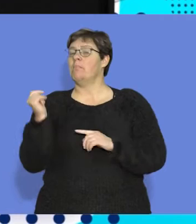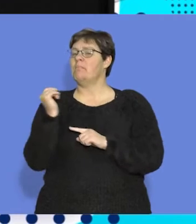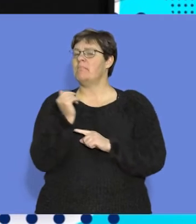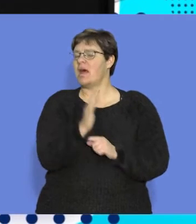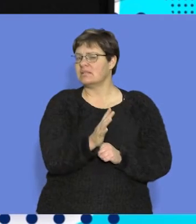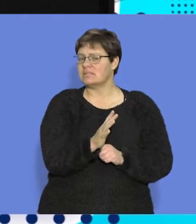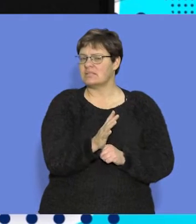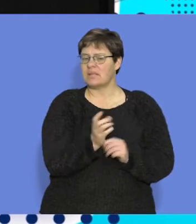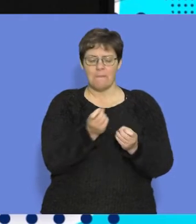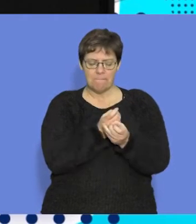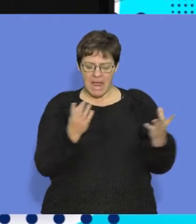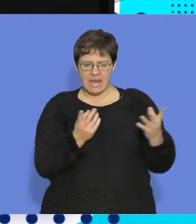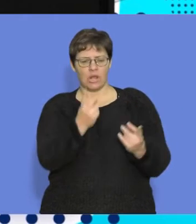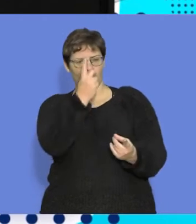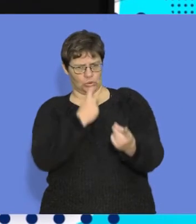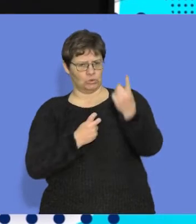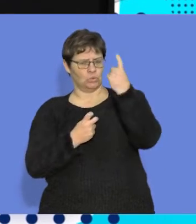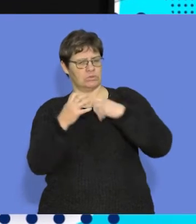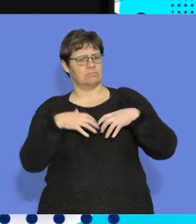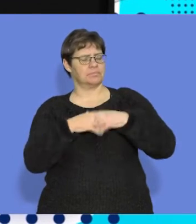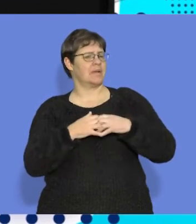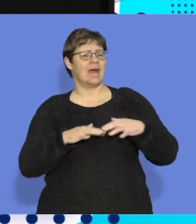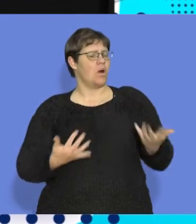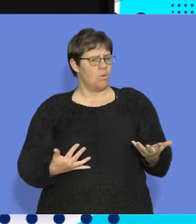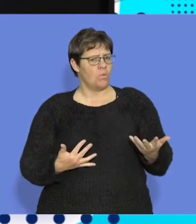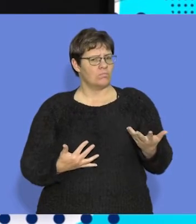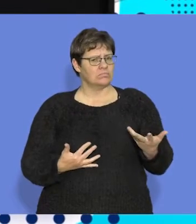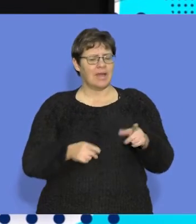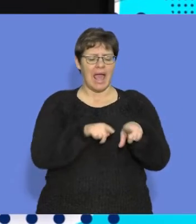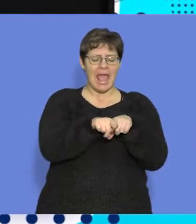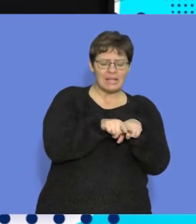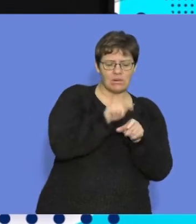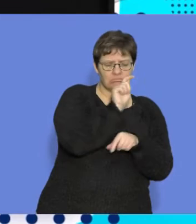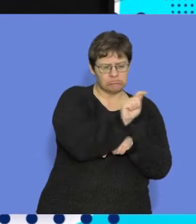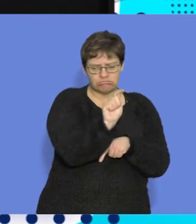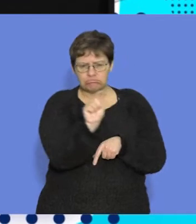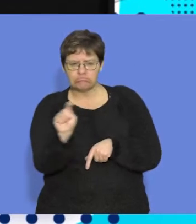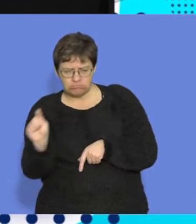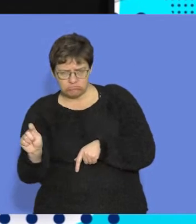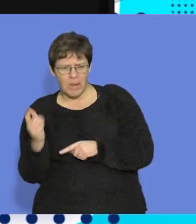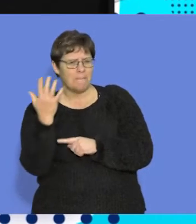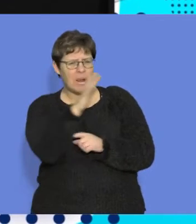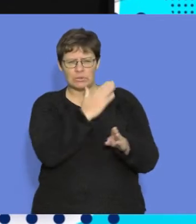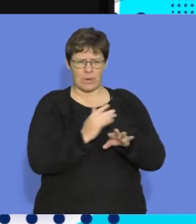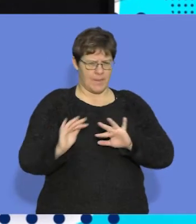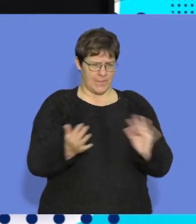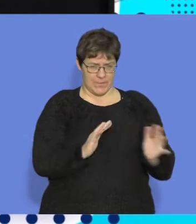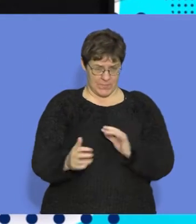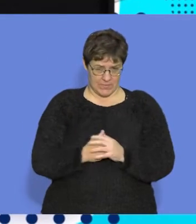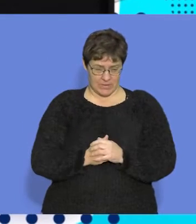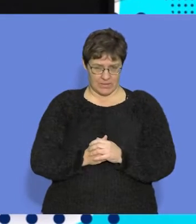in plants, questions are often asked in regard to different experiments that have been done on how plants